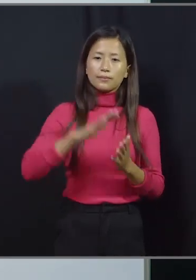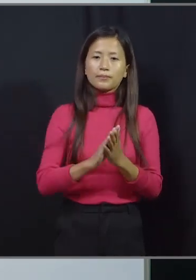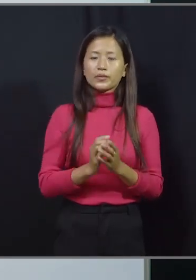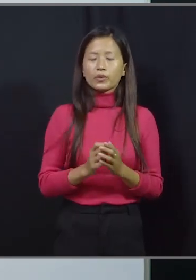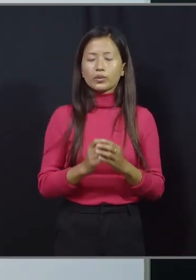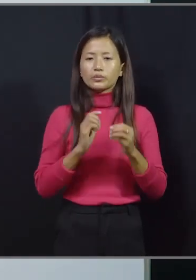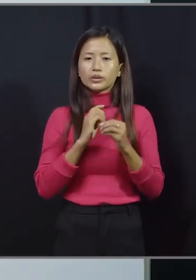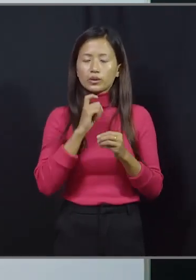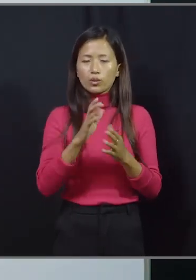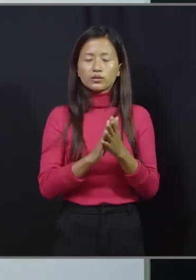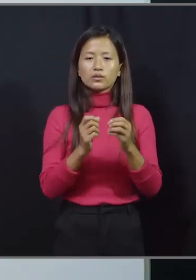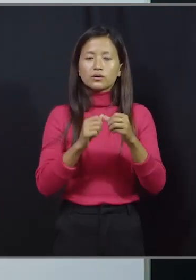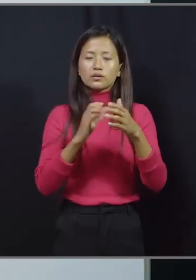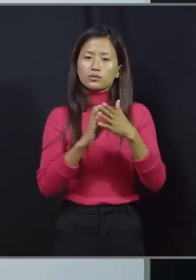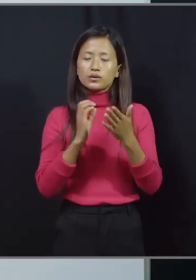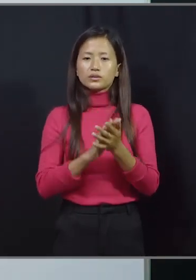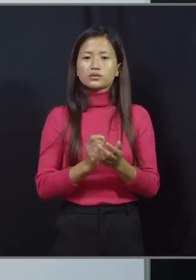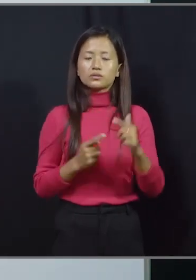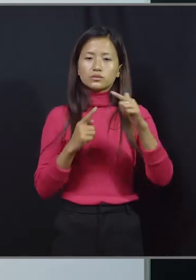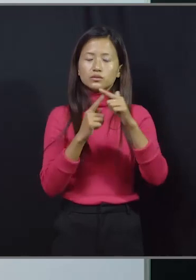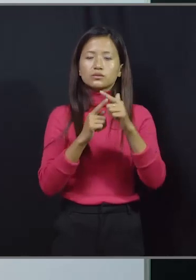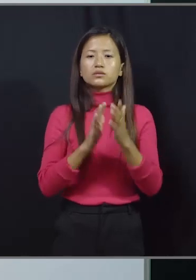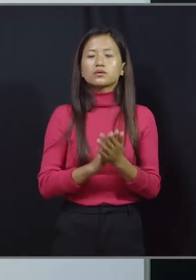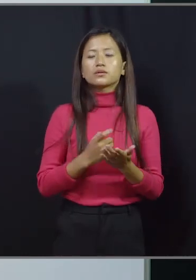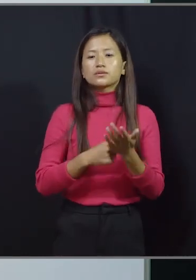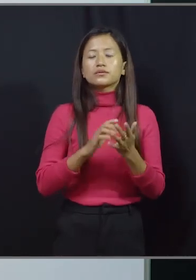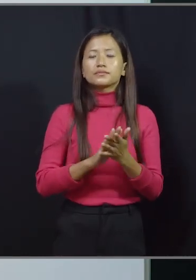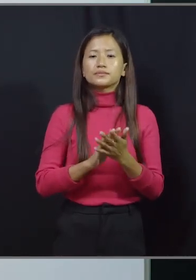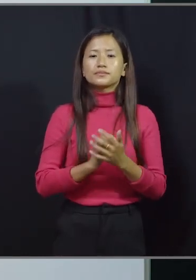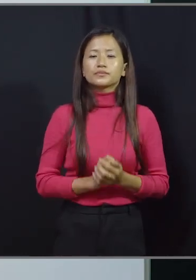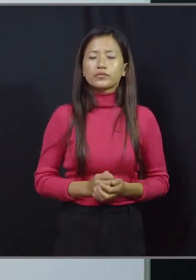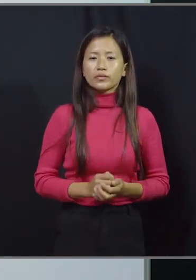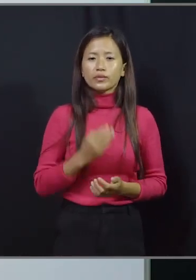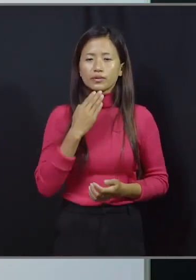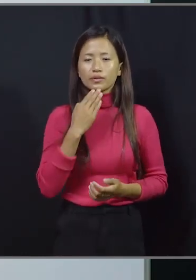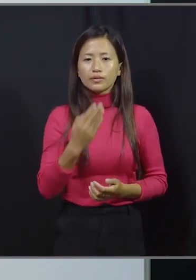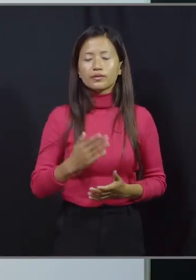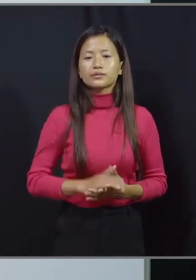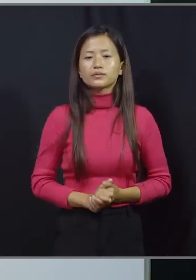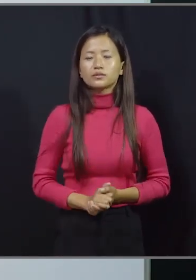acquainted with the topic, that is the representation of 1857. Thank you.